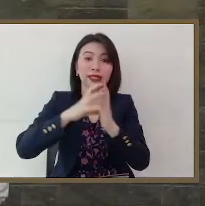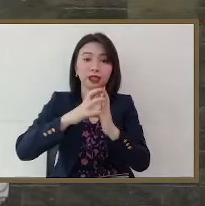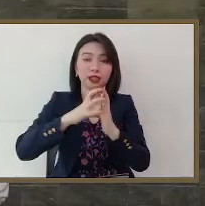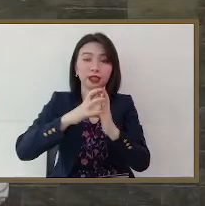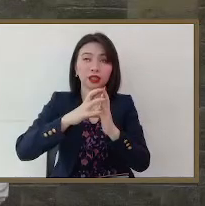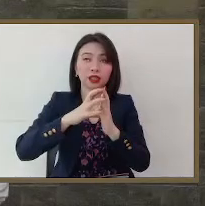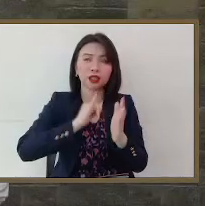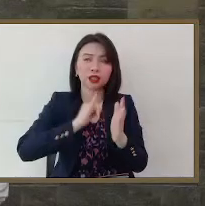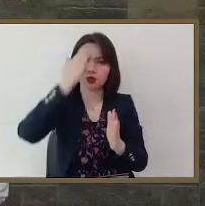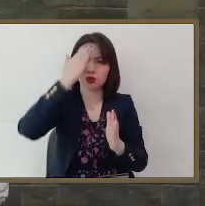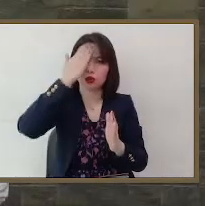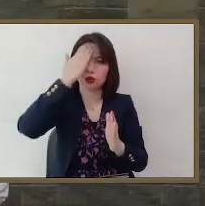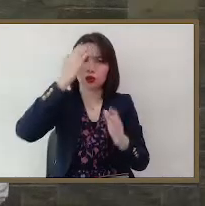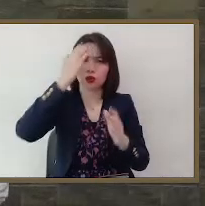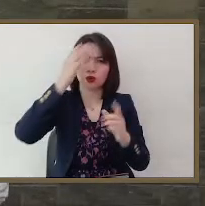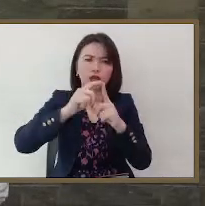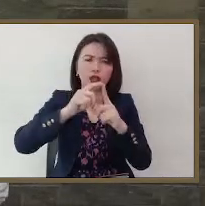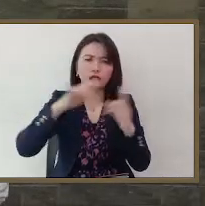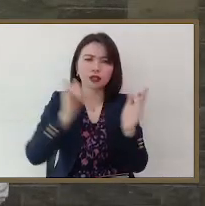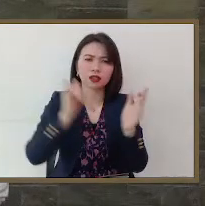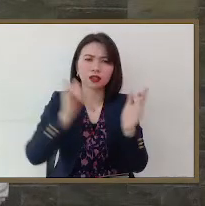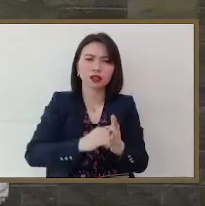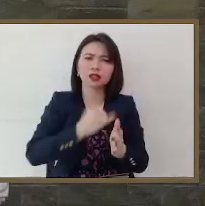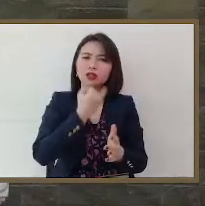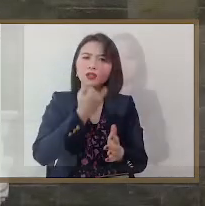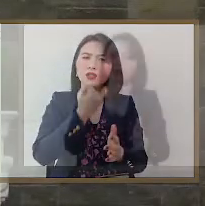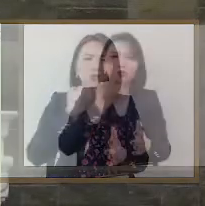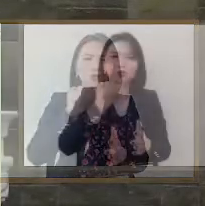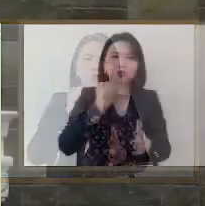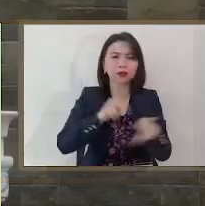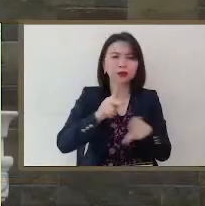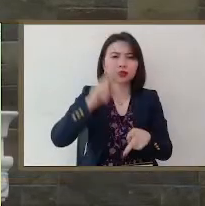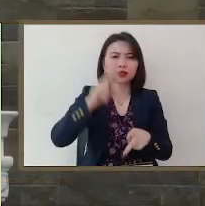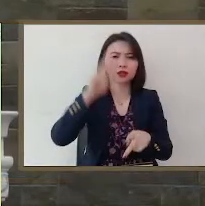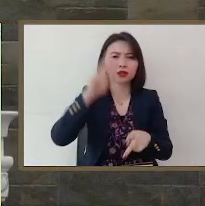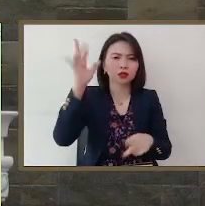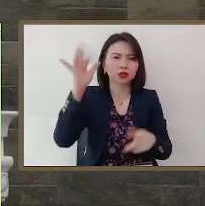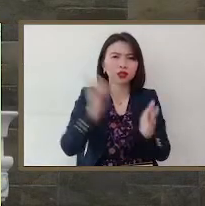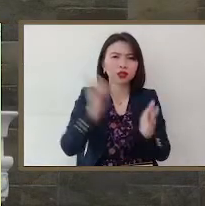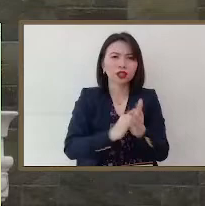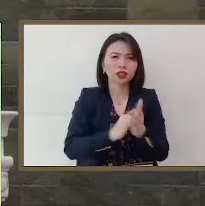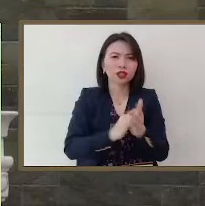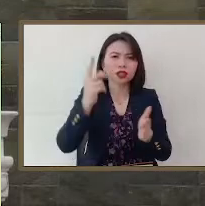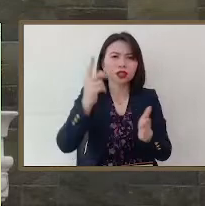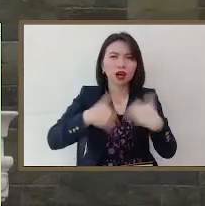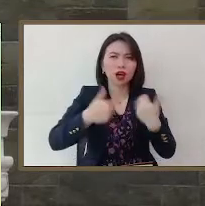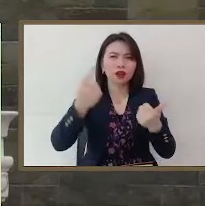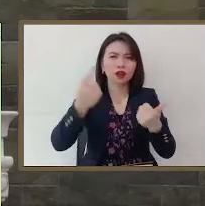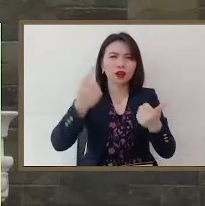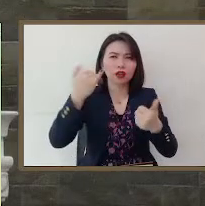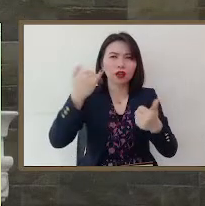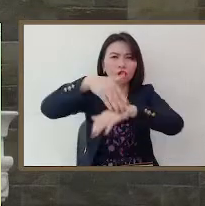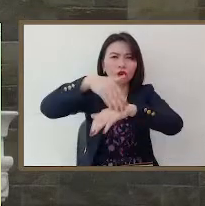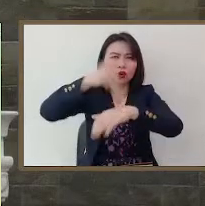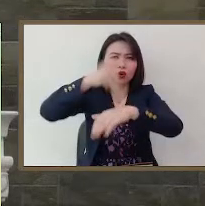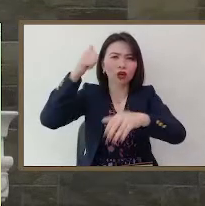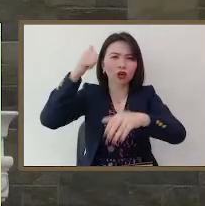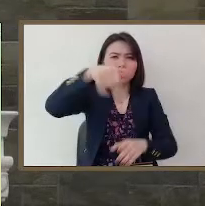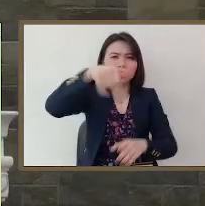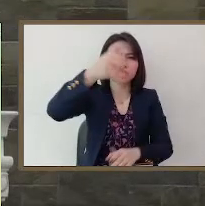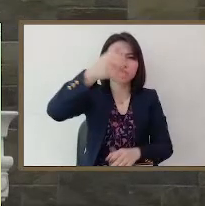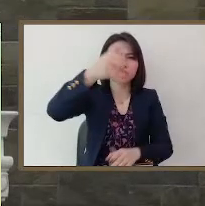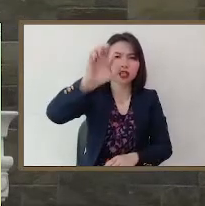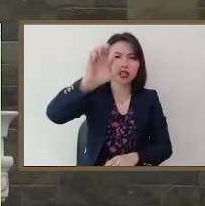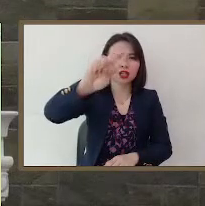common words na ginagamit po ng mga Hudyo na yun ang tawag nila sa Jerusalem.